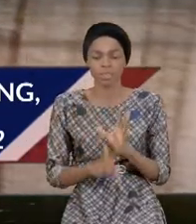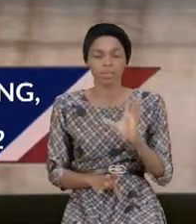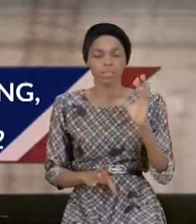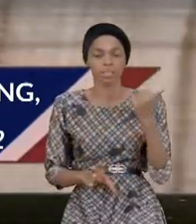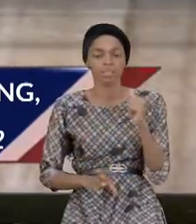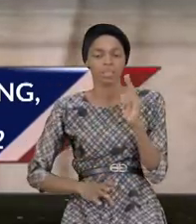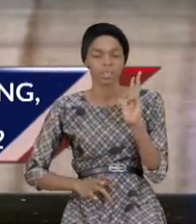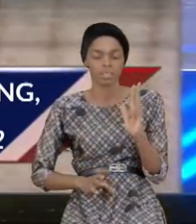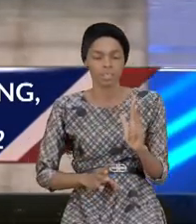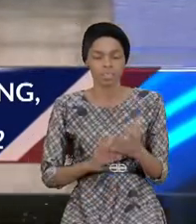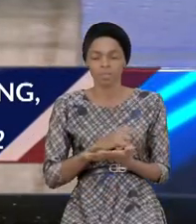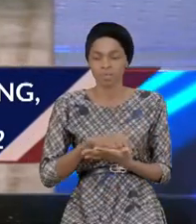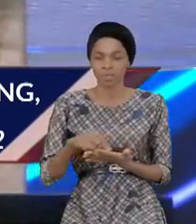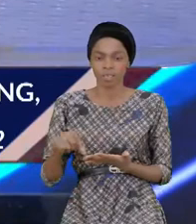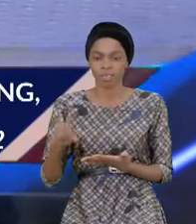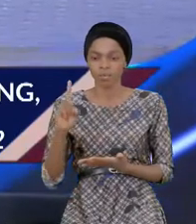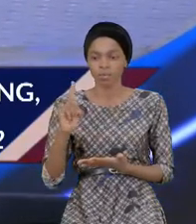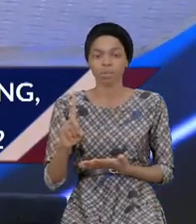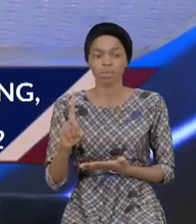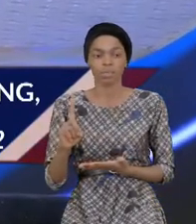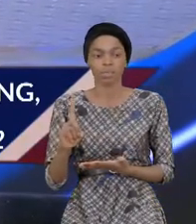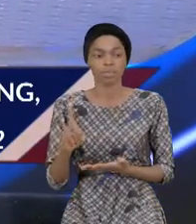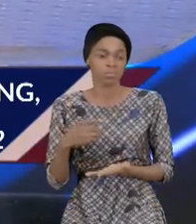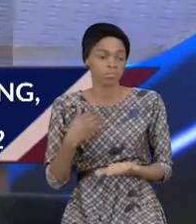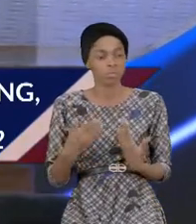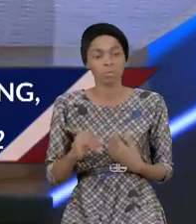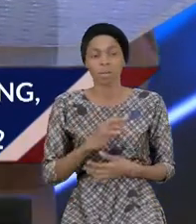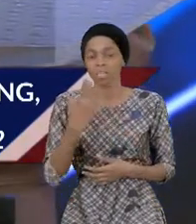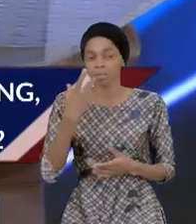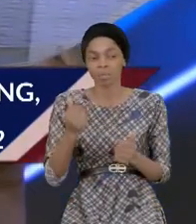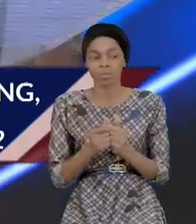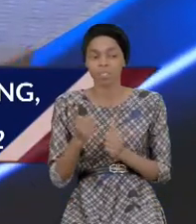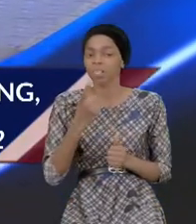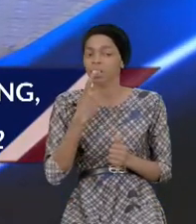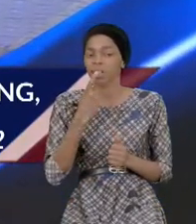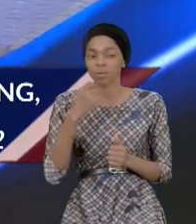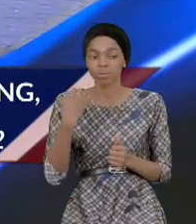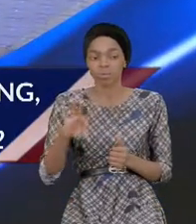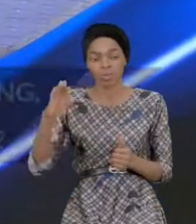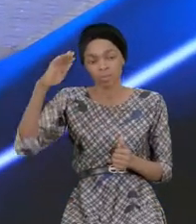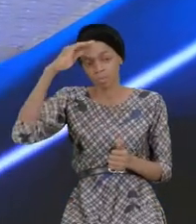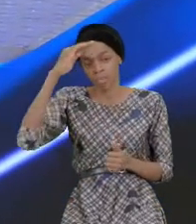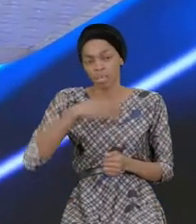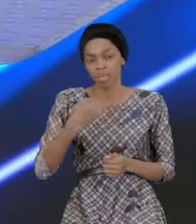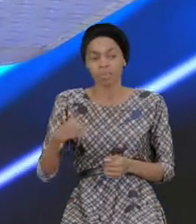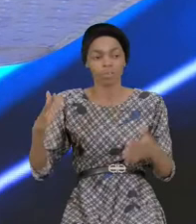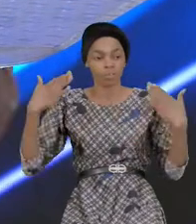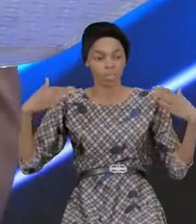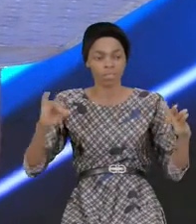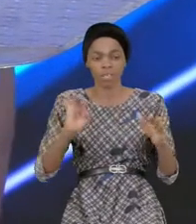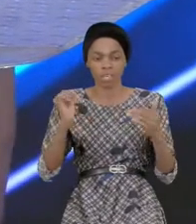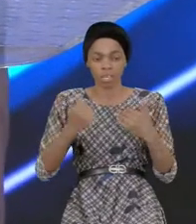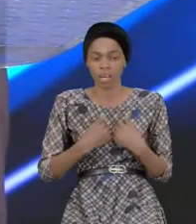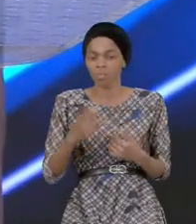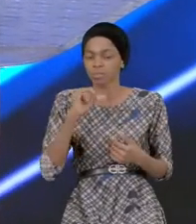13, reading from verse 1. Though I speak with the tongues of men and of angels, and have